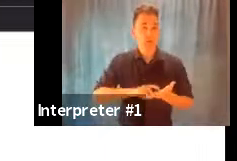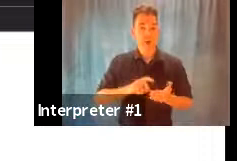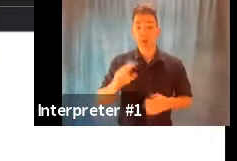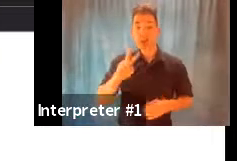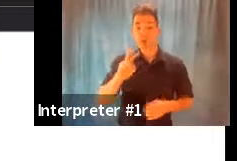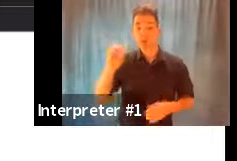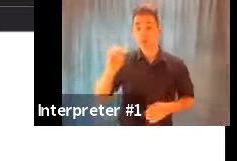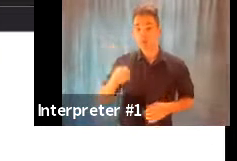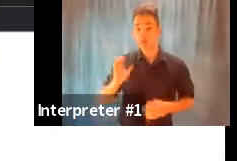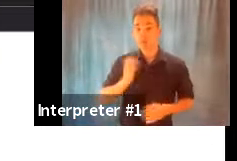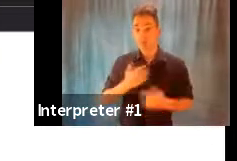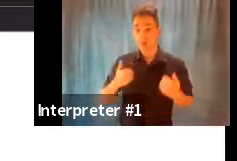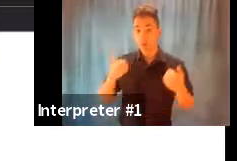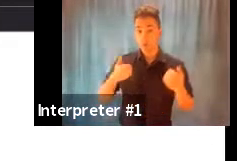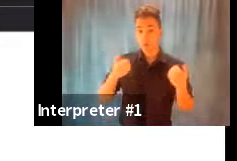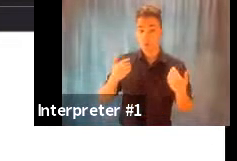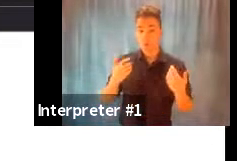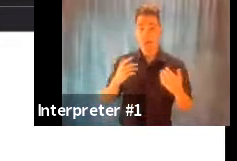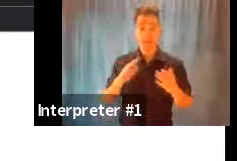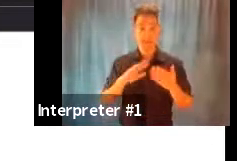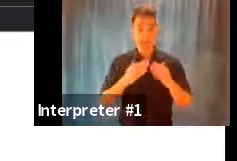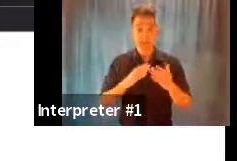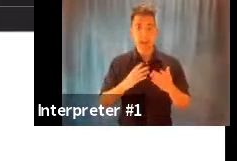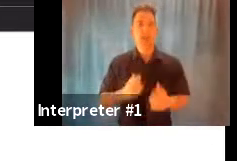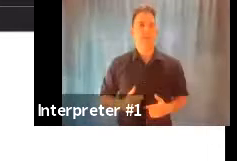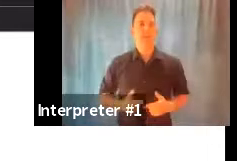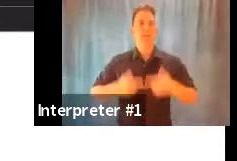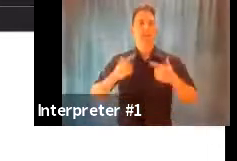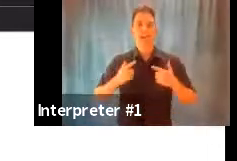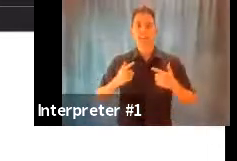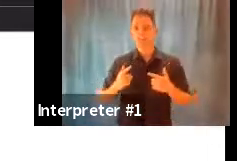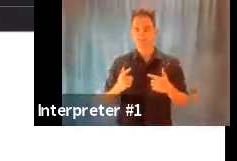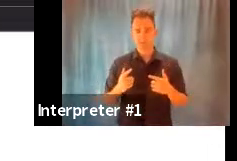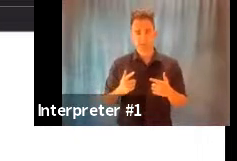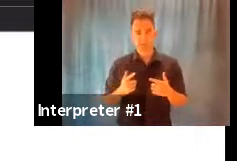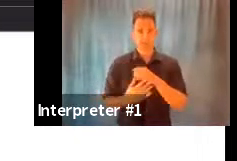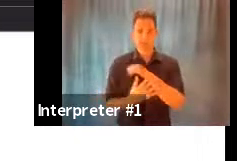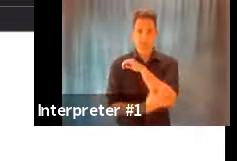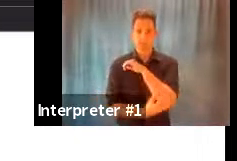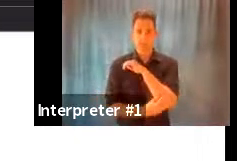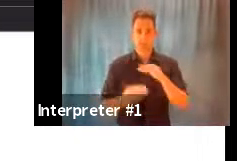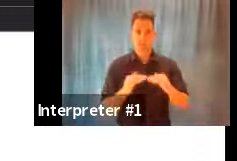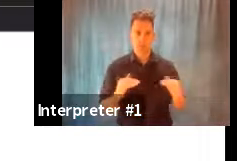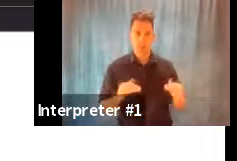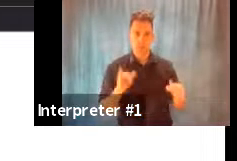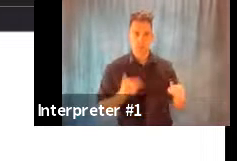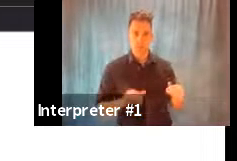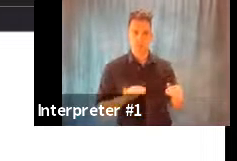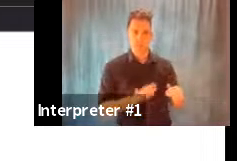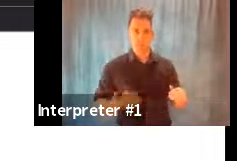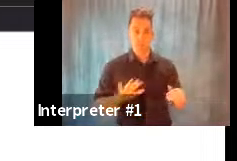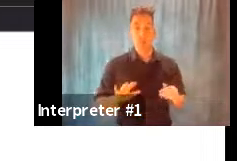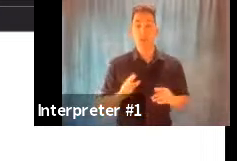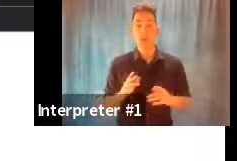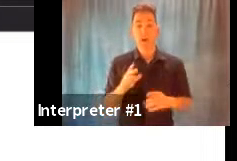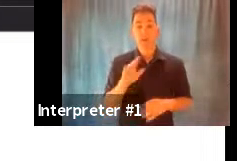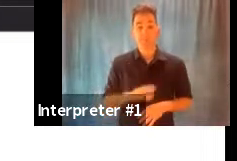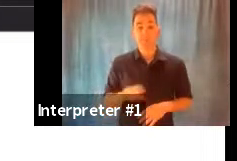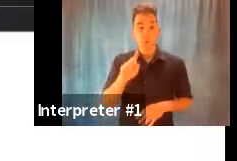in households who are below the poverty level, and only about a third of our city's youth right now participate